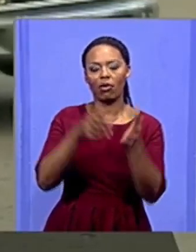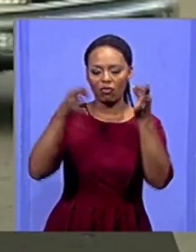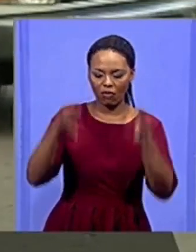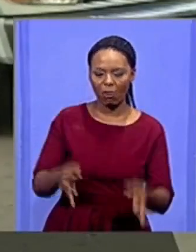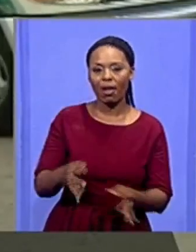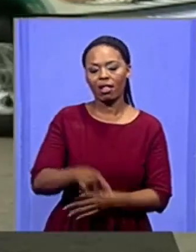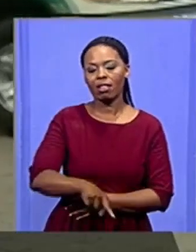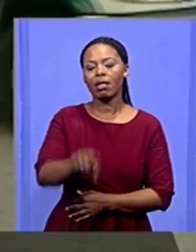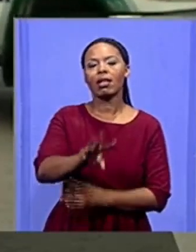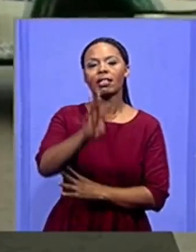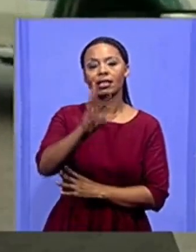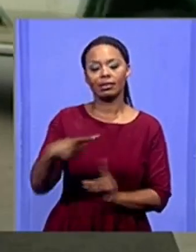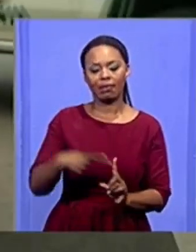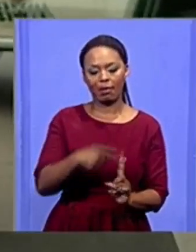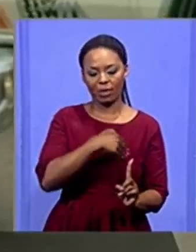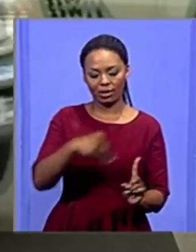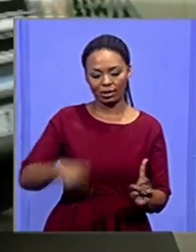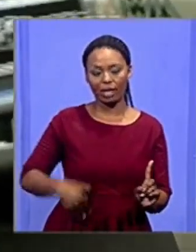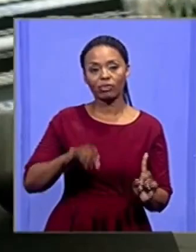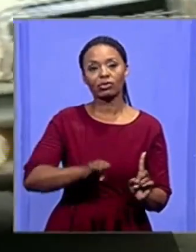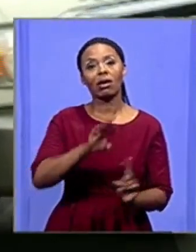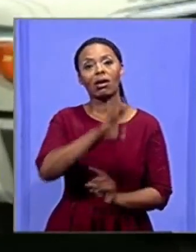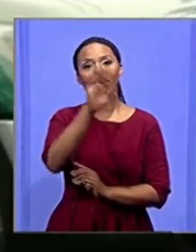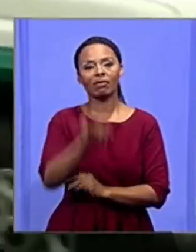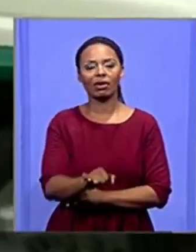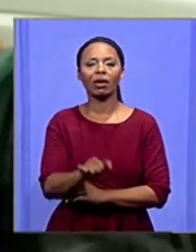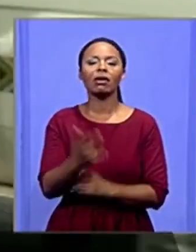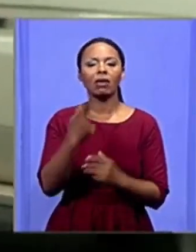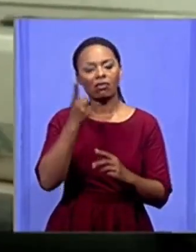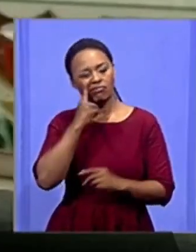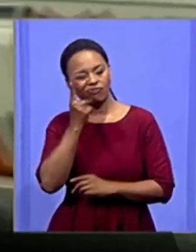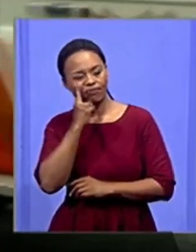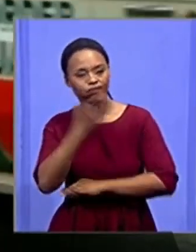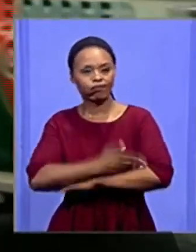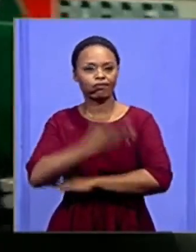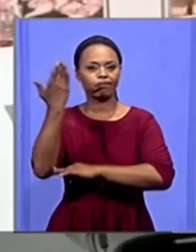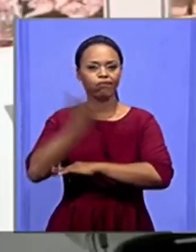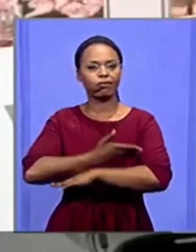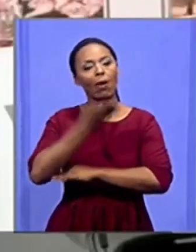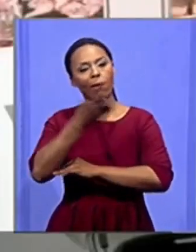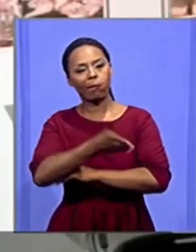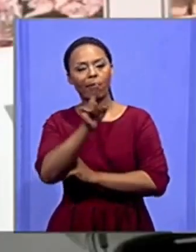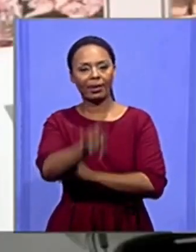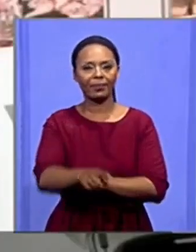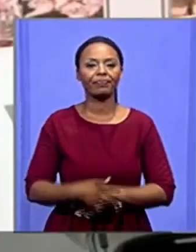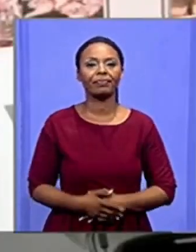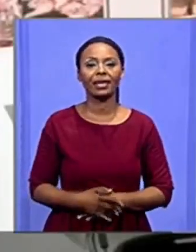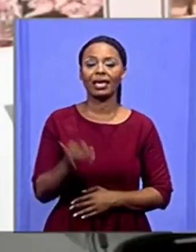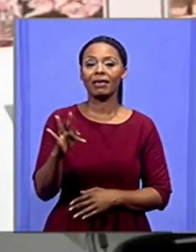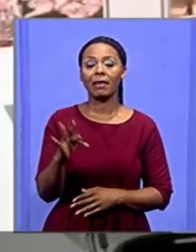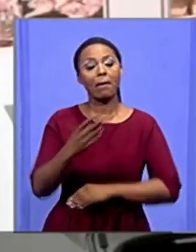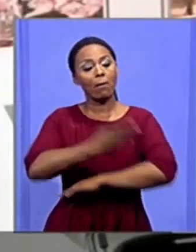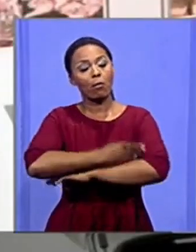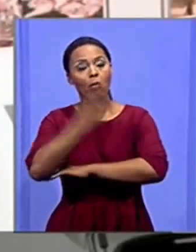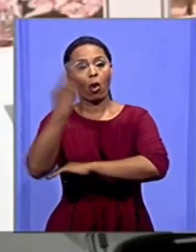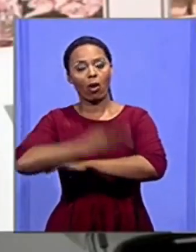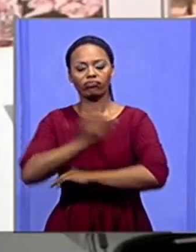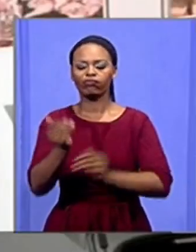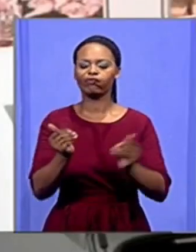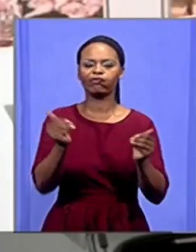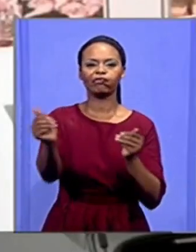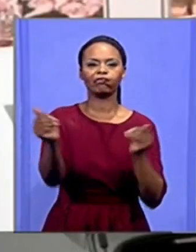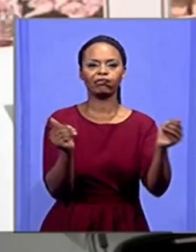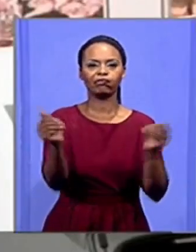Cyril Ramaphosa o tla swanela ke go lekola molulwane ka sebele. If you have to manage this border, at least have